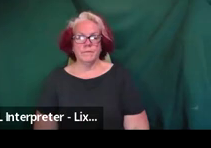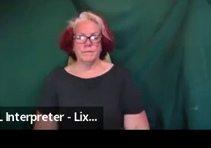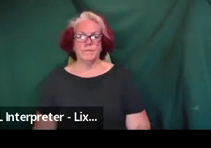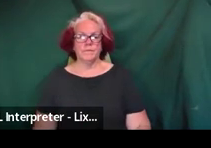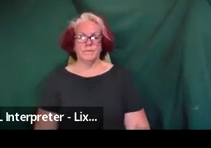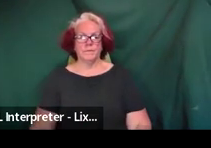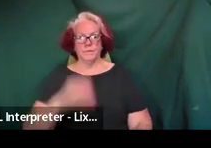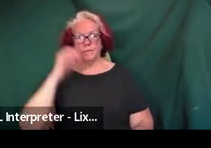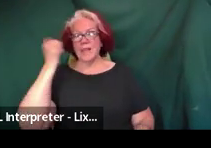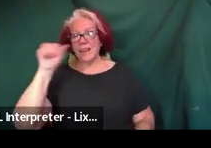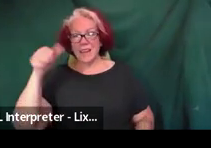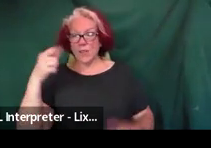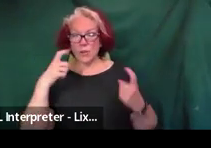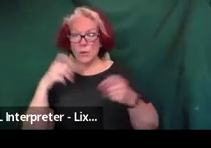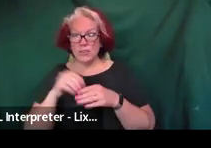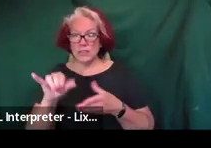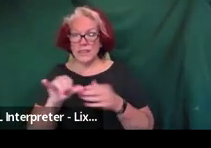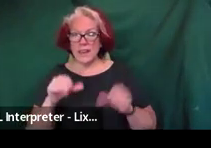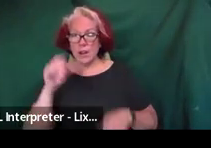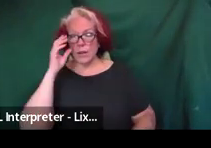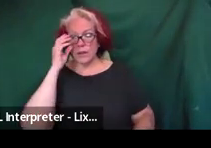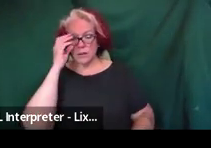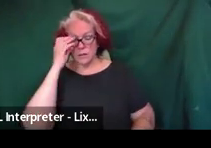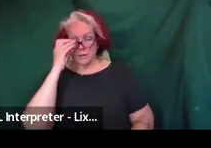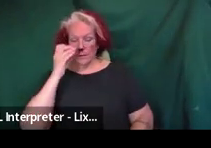Any additional questions in that area?